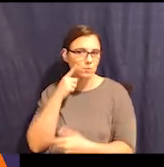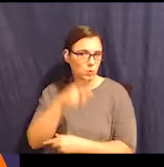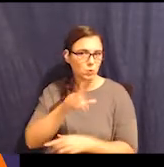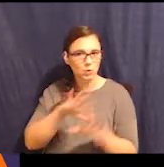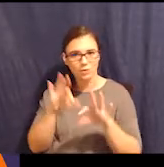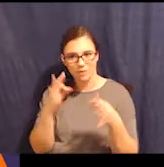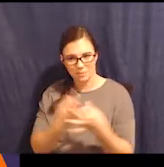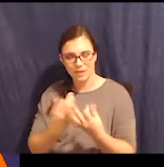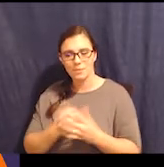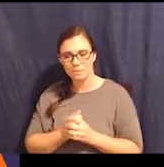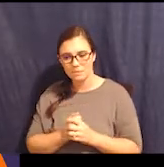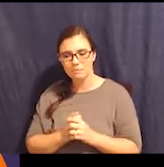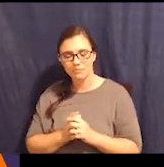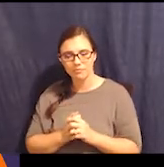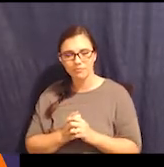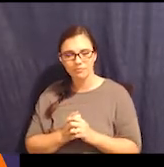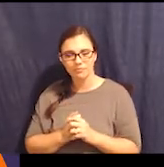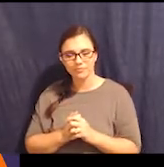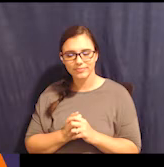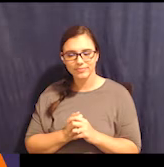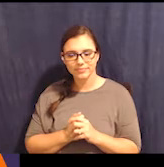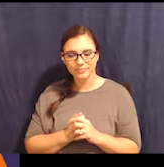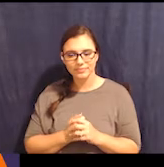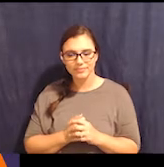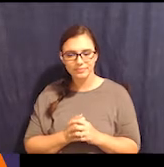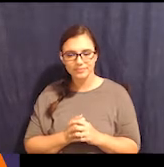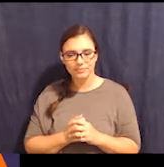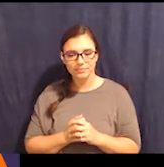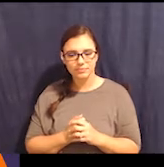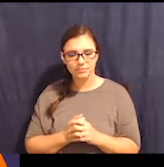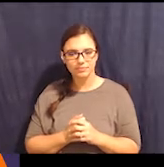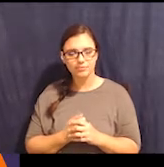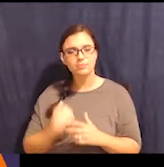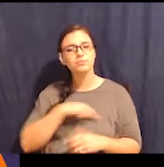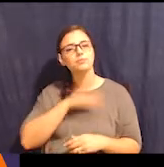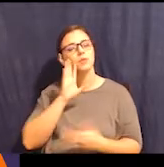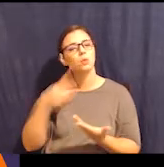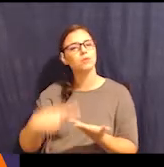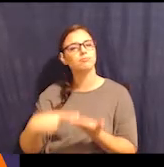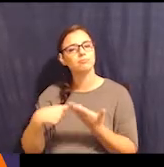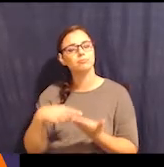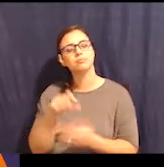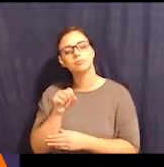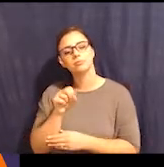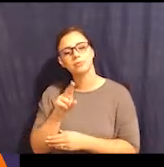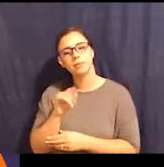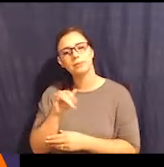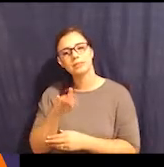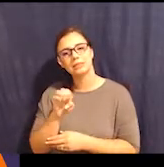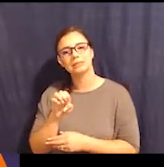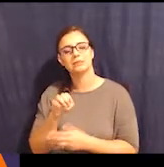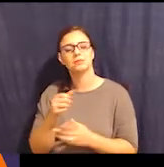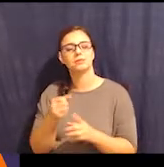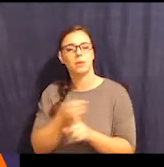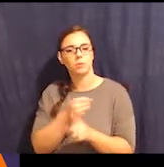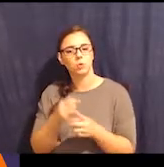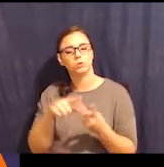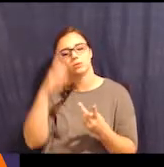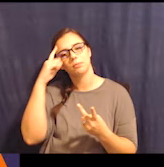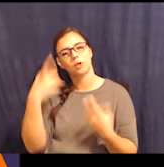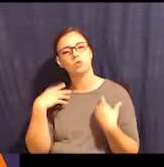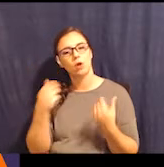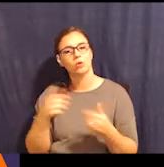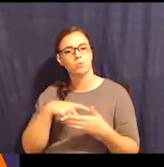We will discuss Florida's Substance Abuse and Mental Health Program, peer-based community resources,